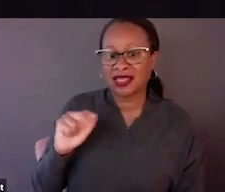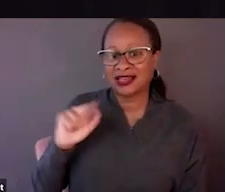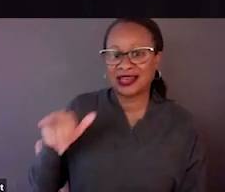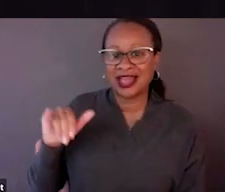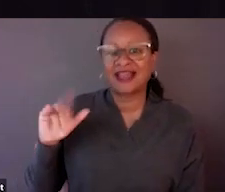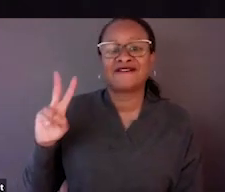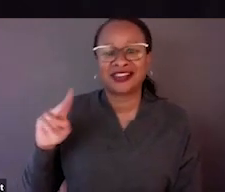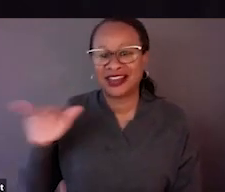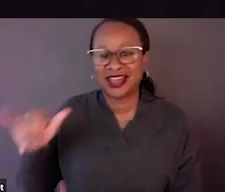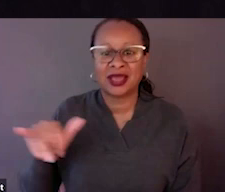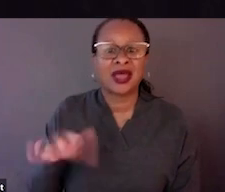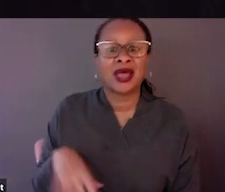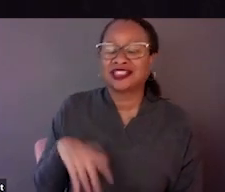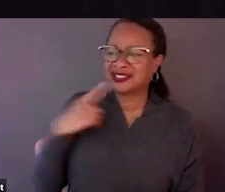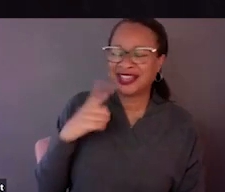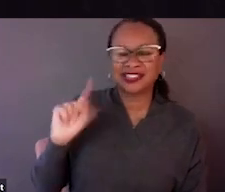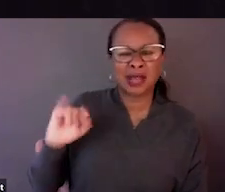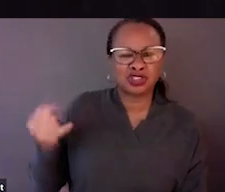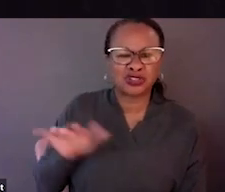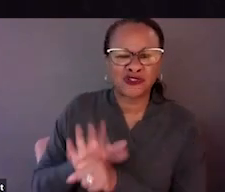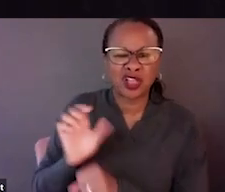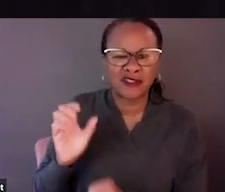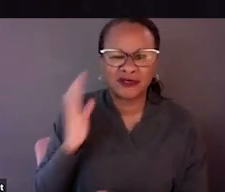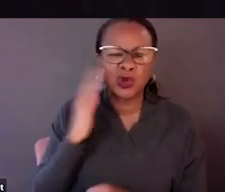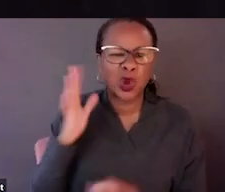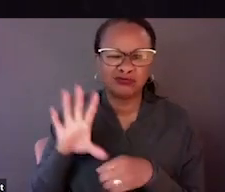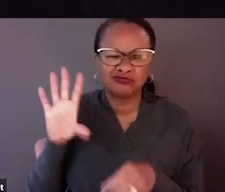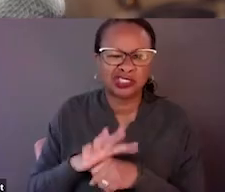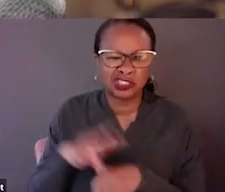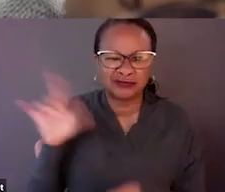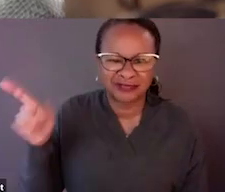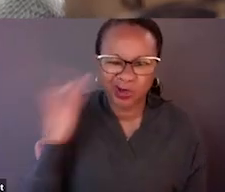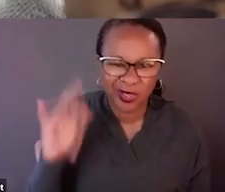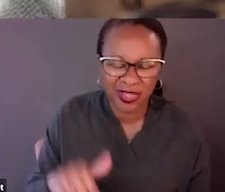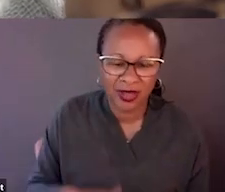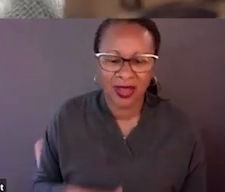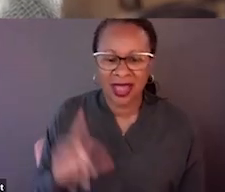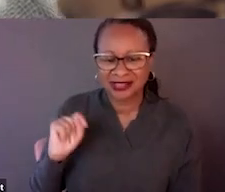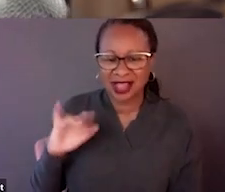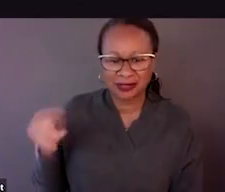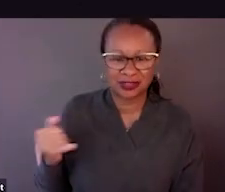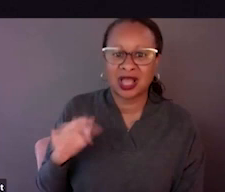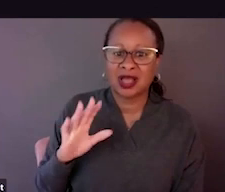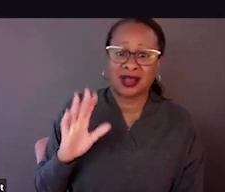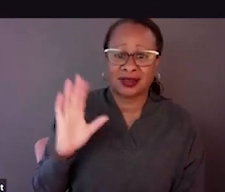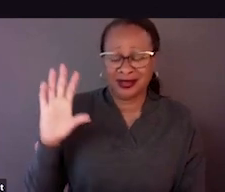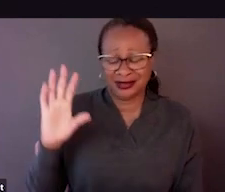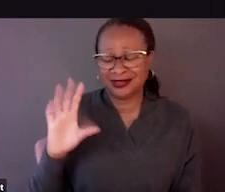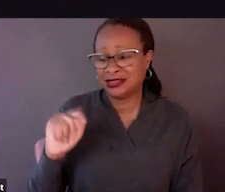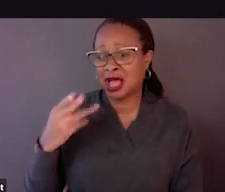Thomas Jefferson is full of, you know what? I said, oh, this is funny. So Thomas Contradiction Jefferson. Yes,